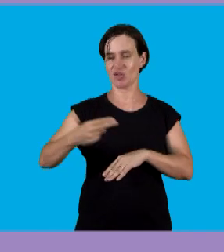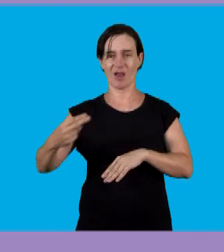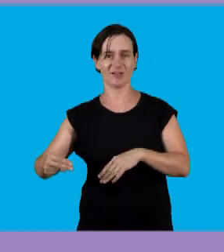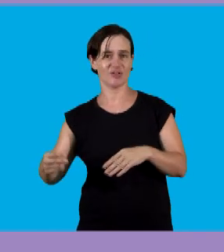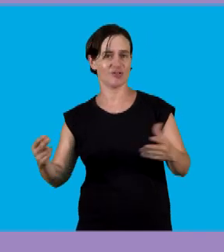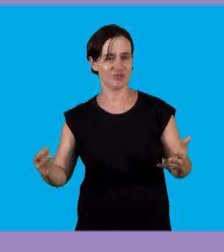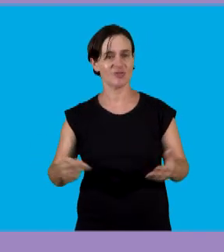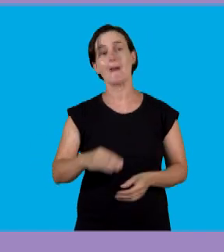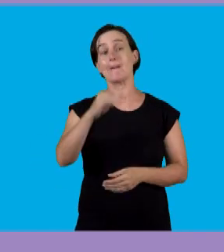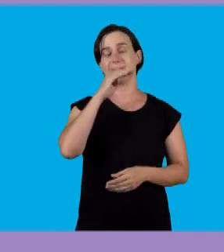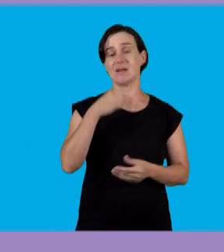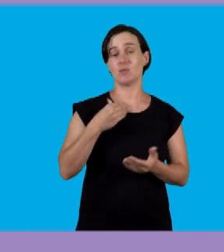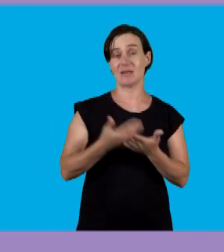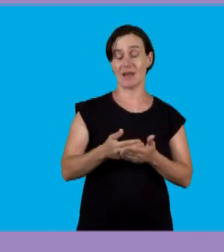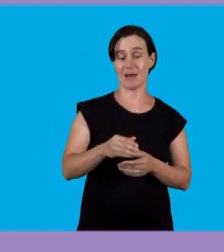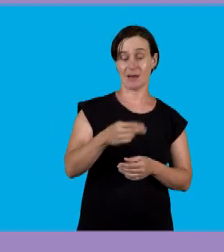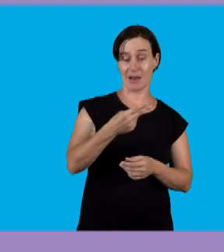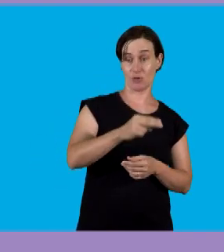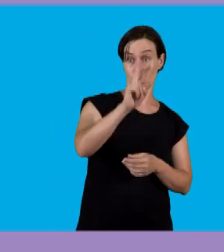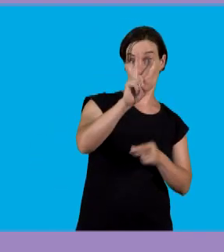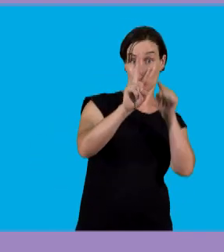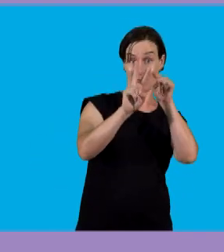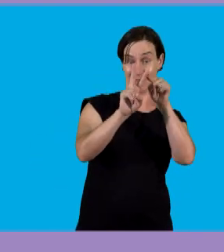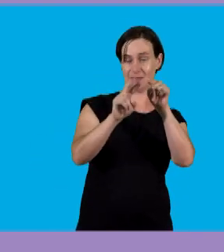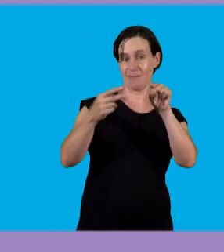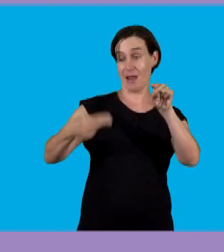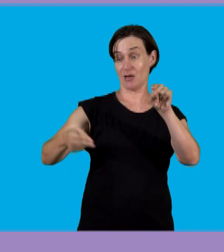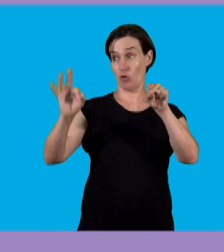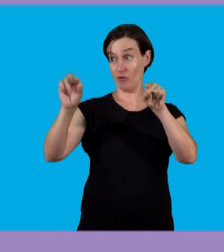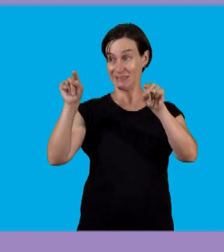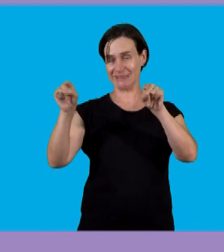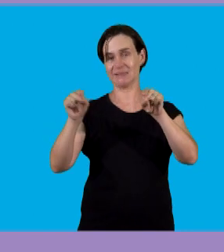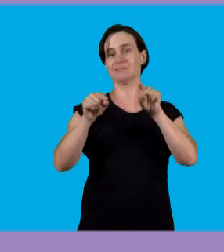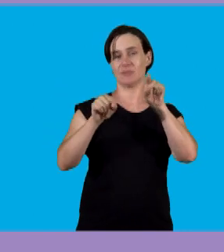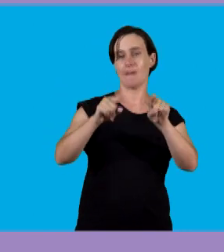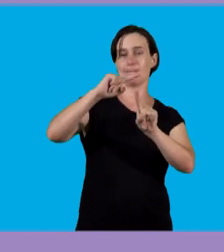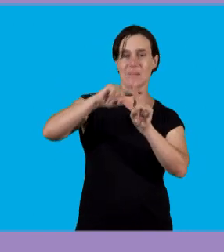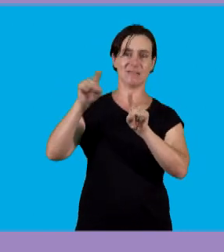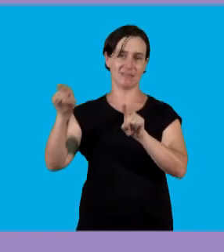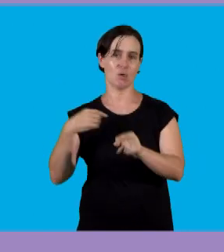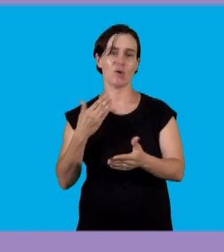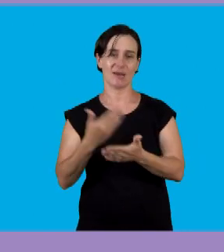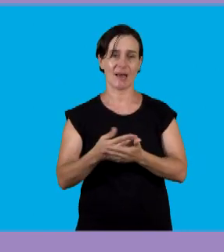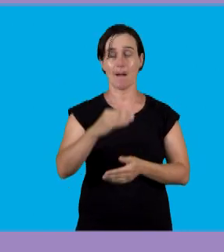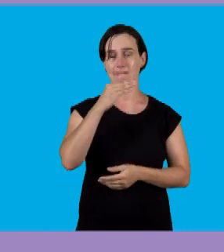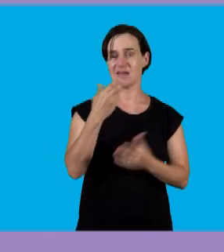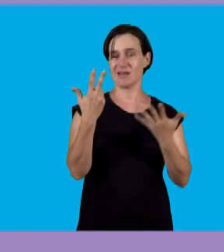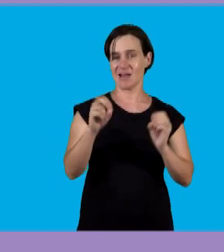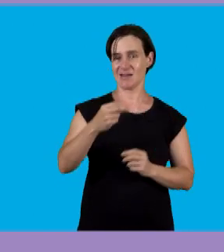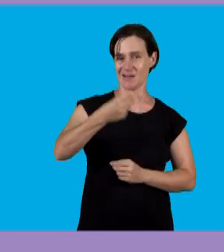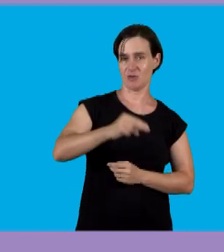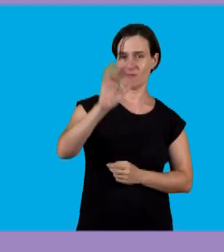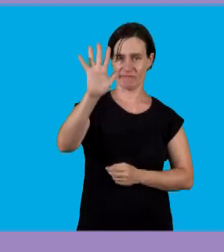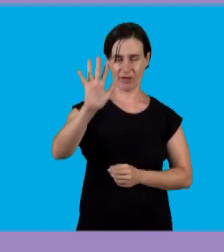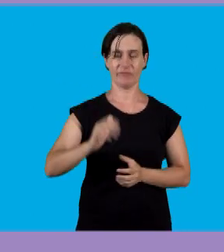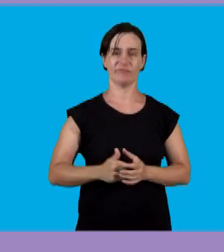going to add the exponents. So 3 plus 2, that is going to give us a final answer of an exponent 5. So